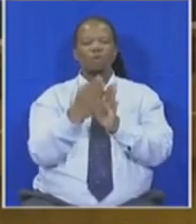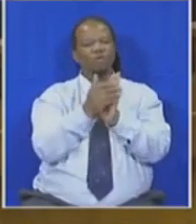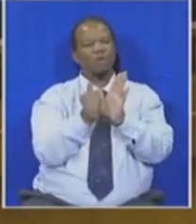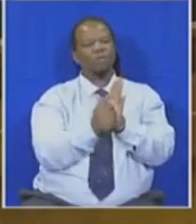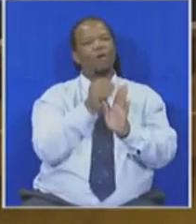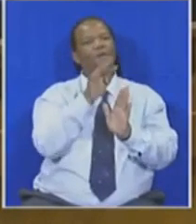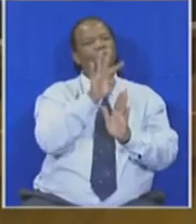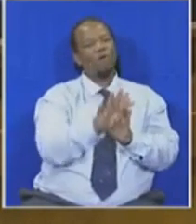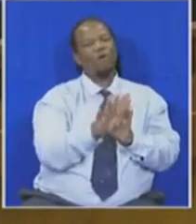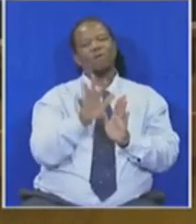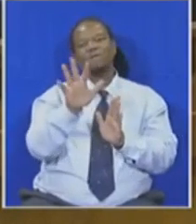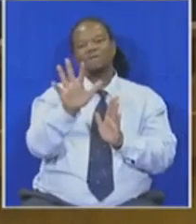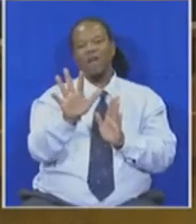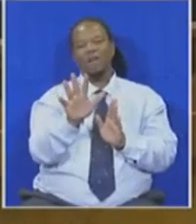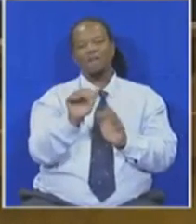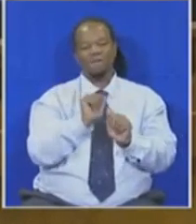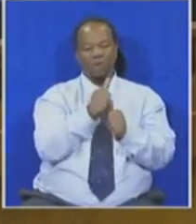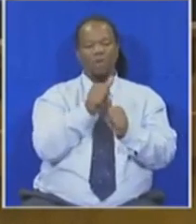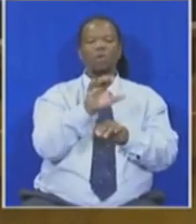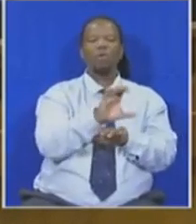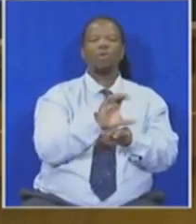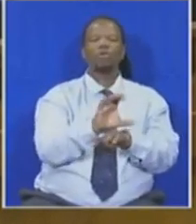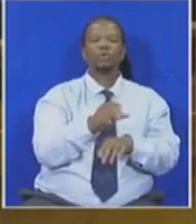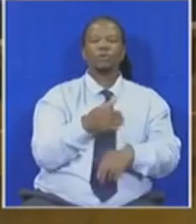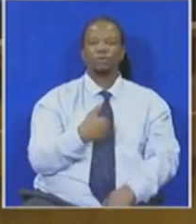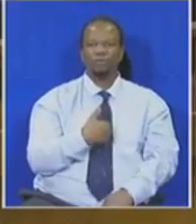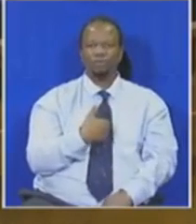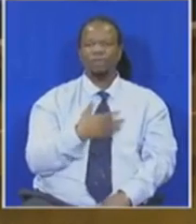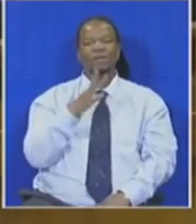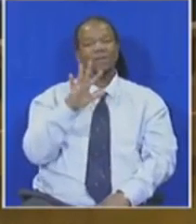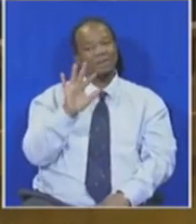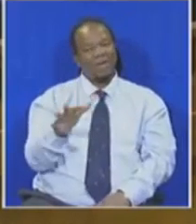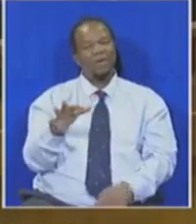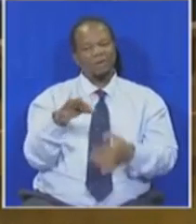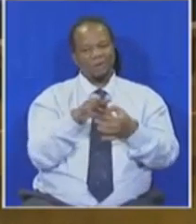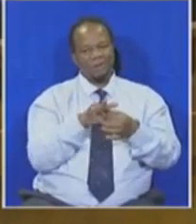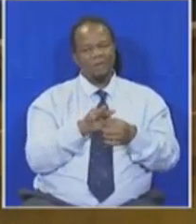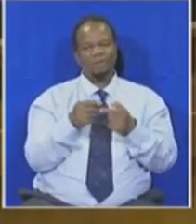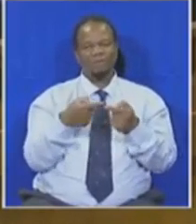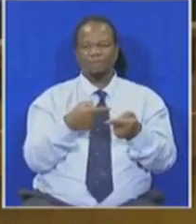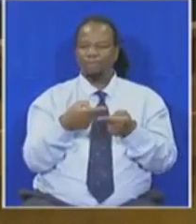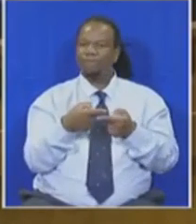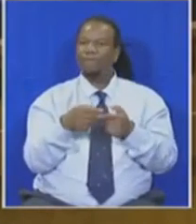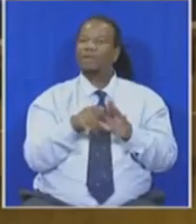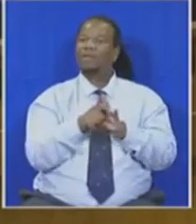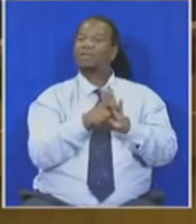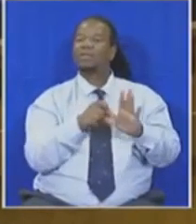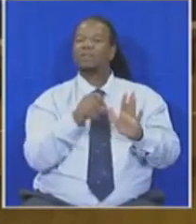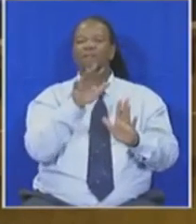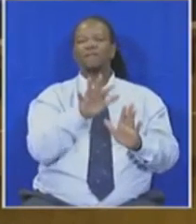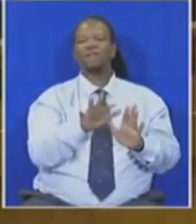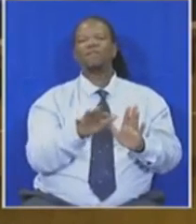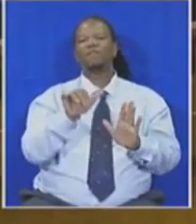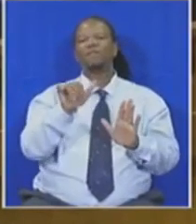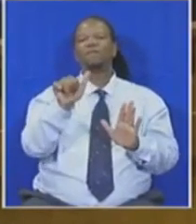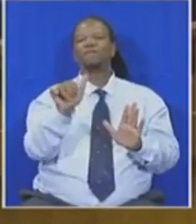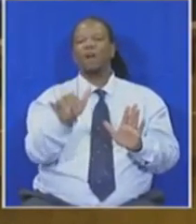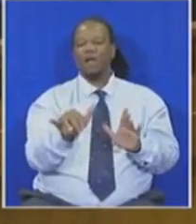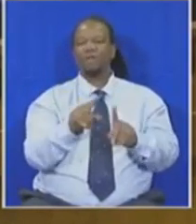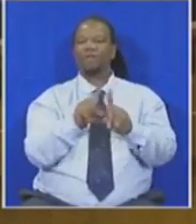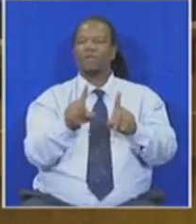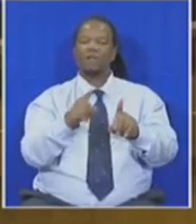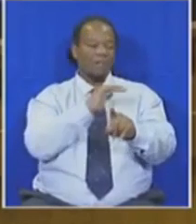of the Constitution. Perhaps most relevant for the discussion today is contained in Section 55, detailing the powers of the